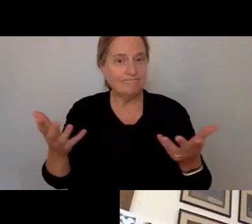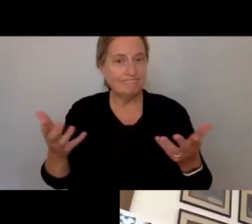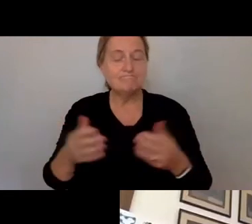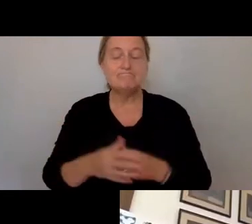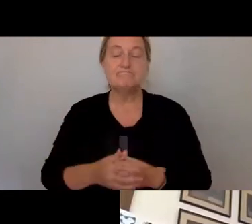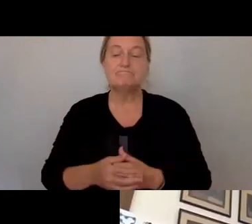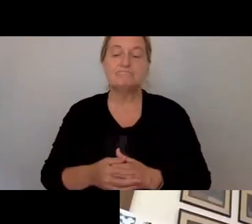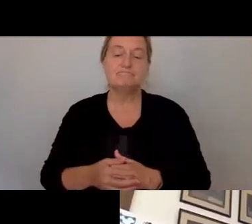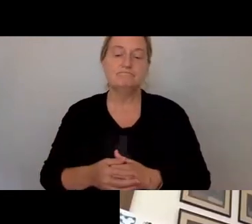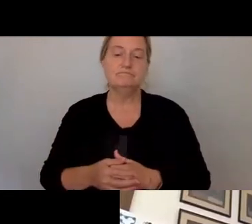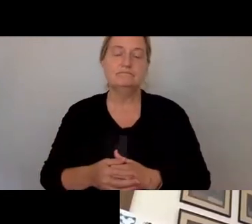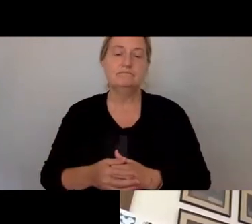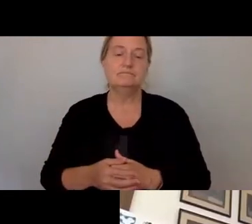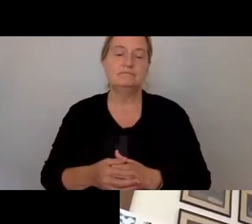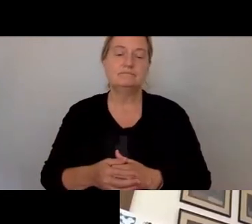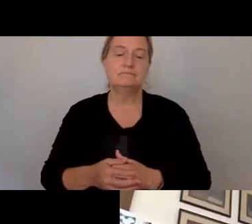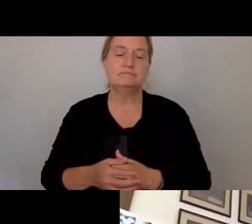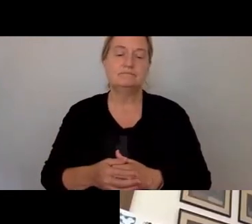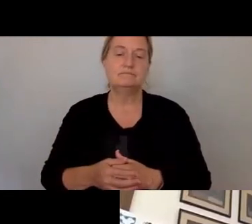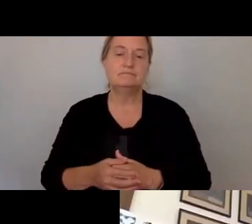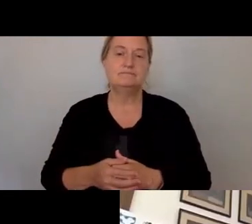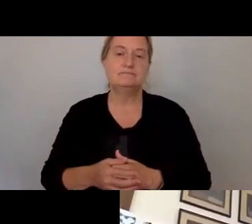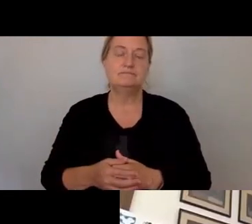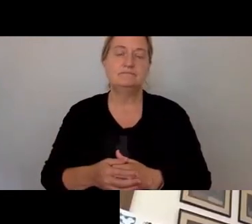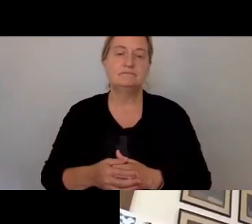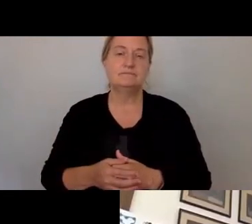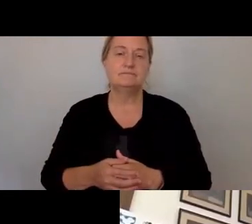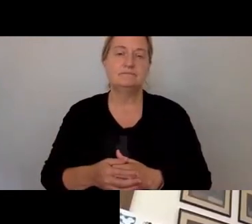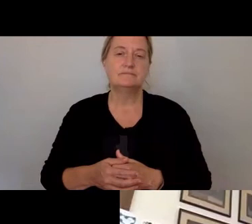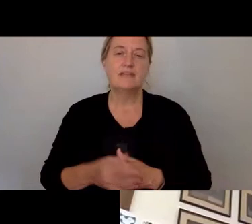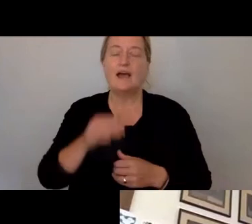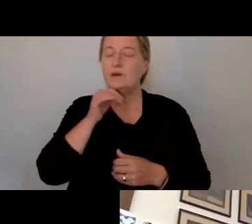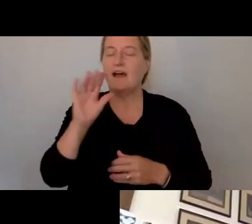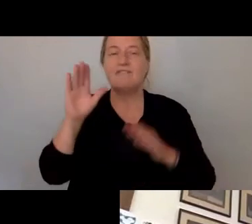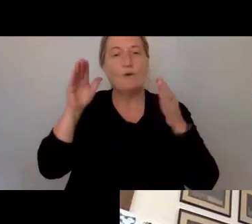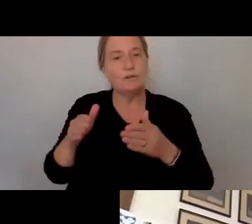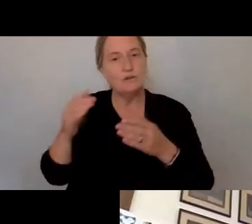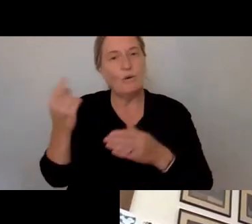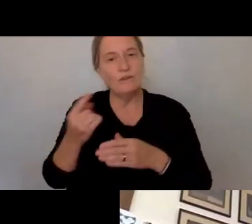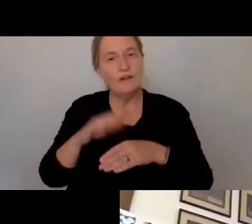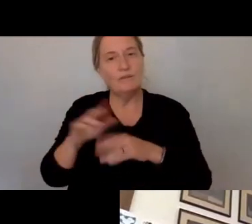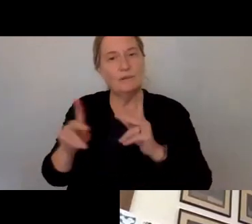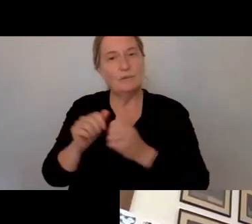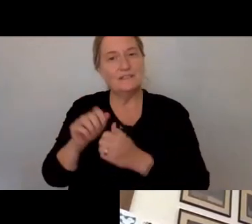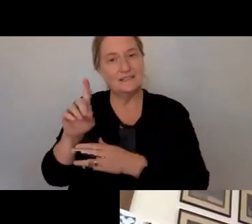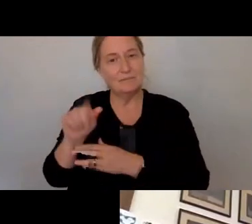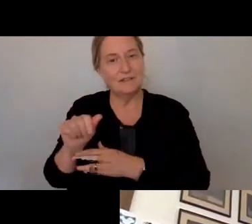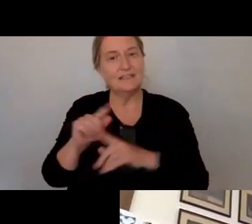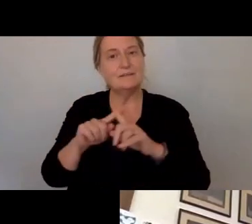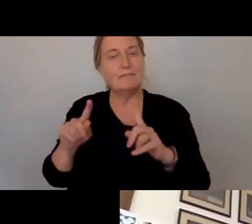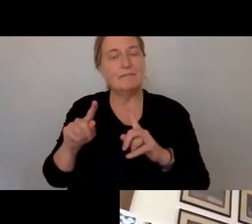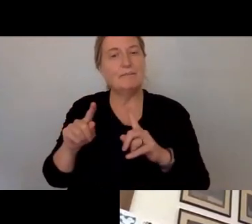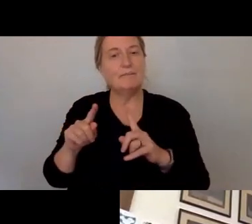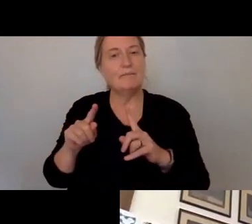on one specific that is just zeroed in on people with disabilities, but on some of the issues that they have and people